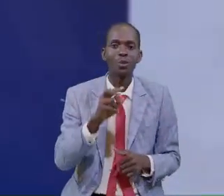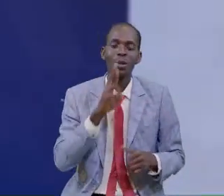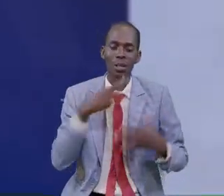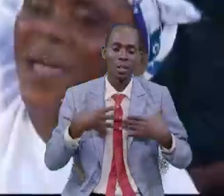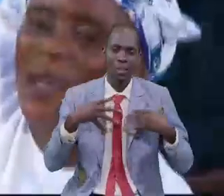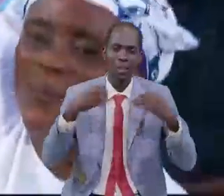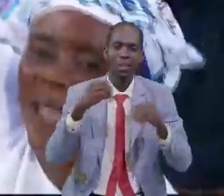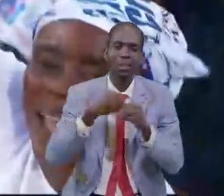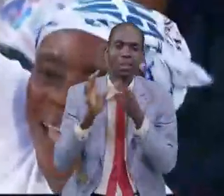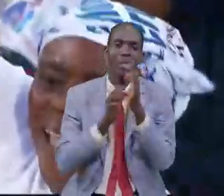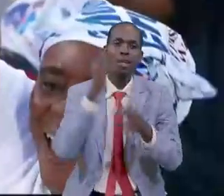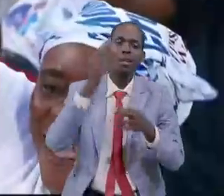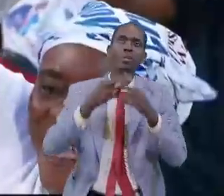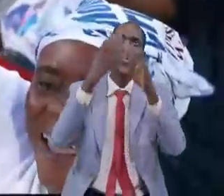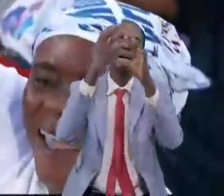Jesus' name.